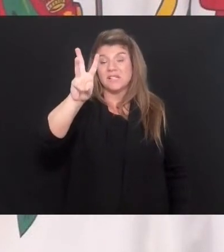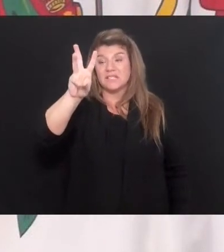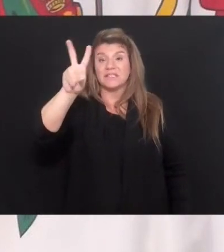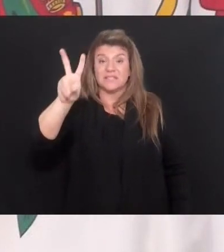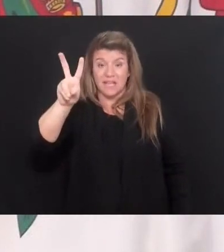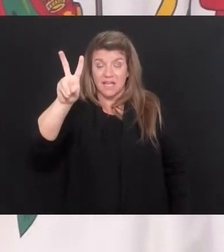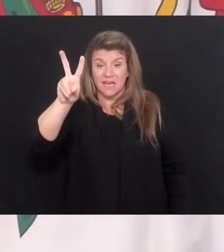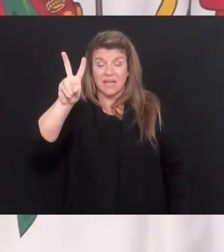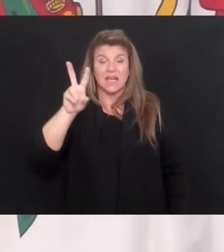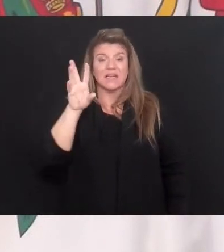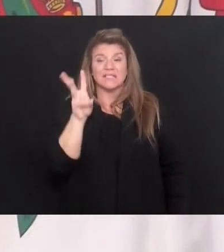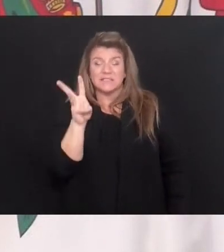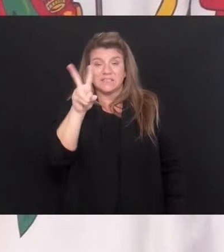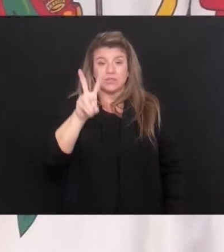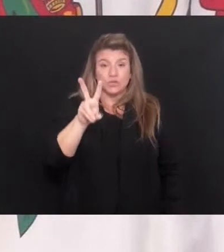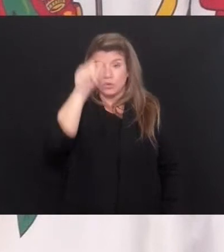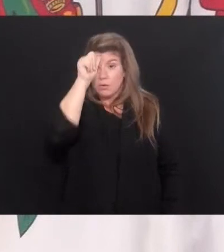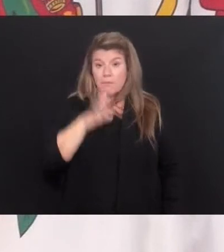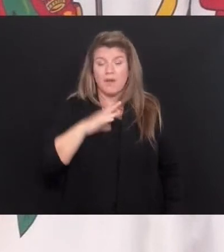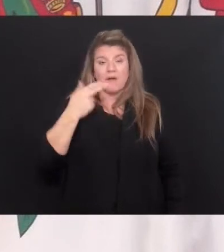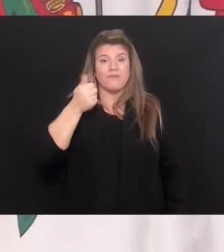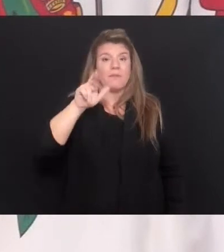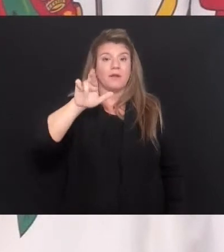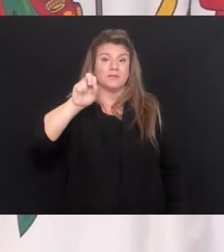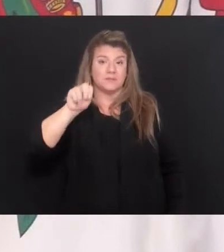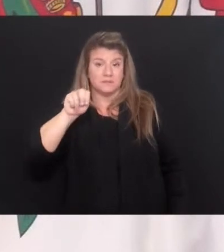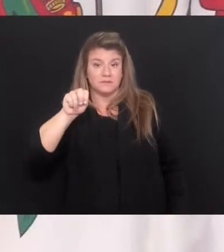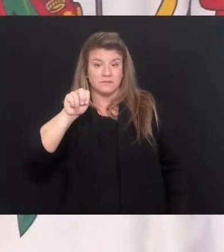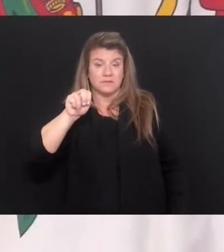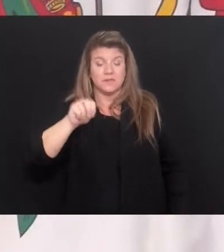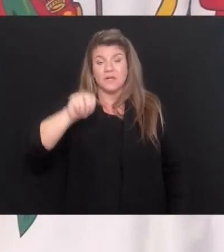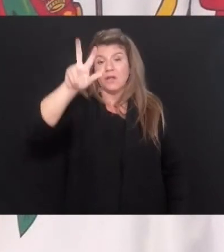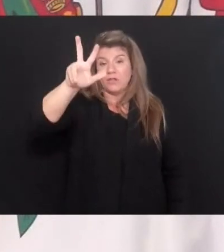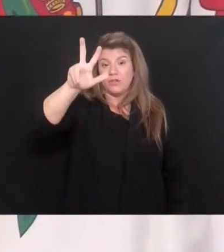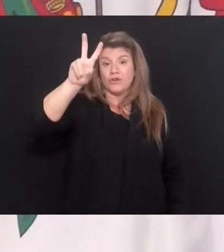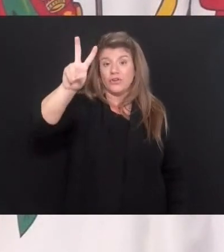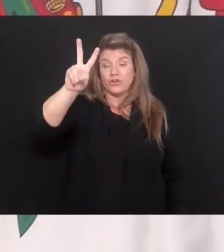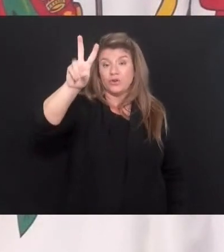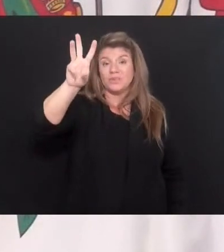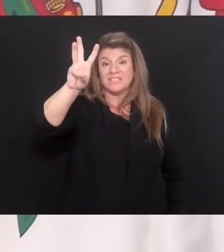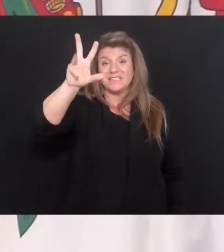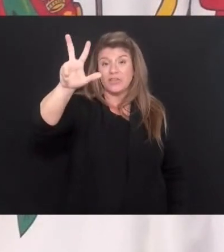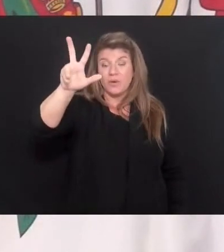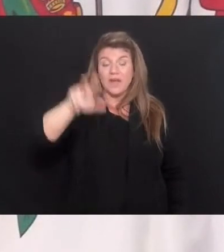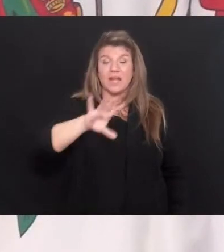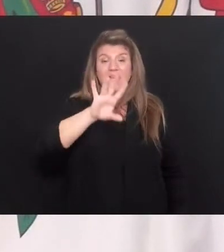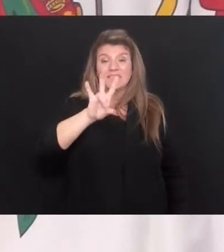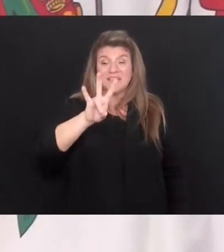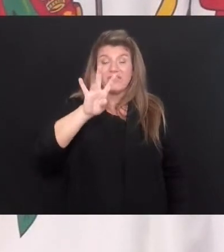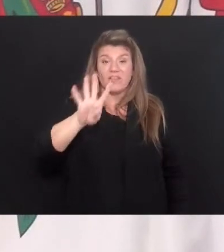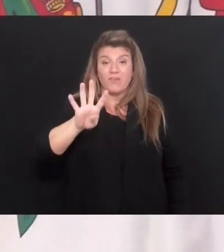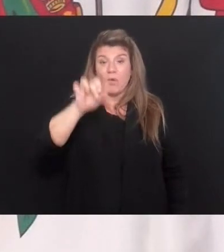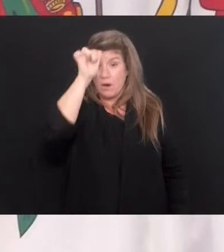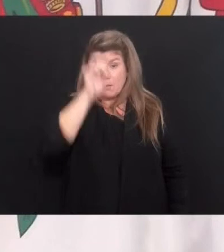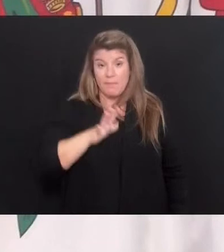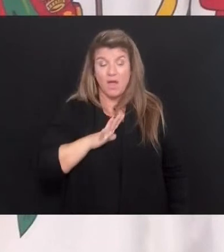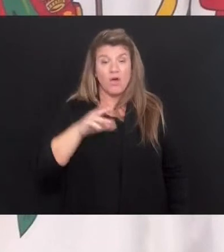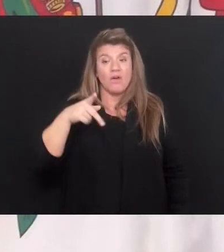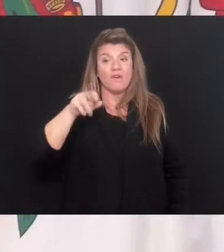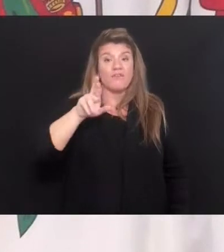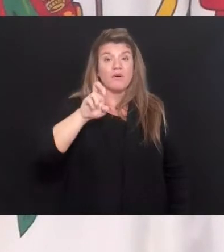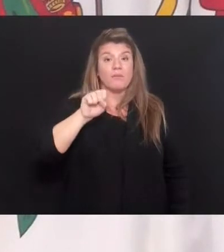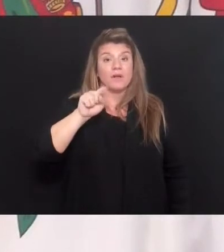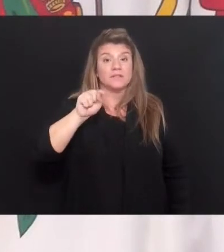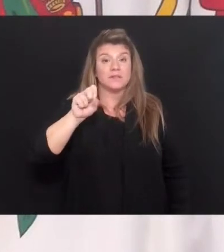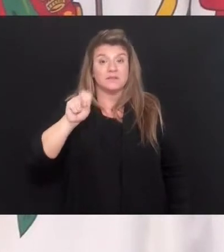3,262nd death is a 62-year-old male from Harrison County. The 3,263rd death is a 74-year-old male from Preston